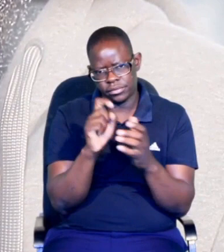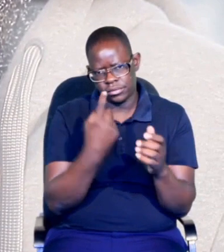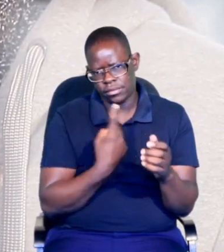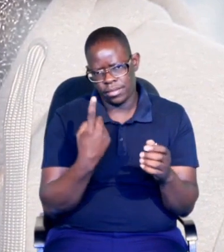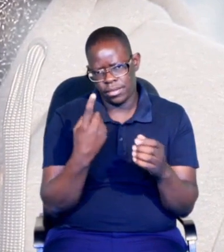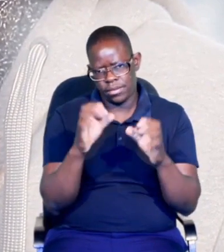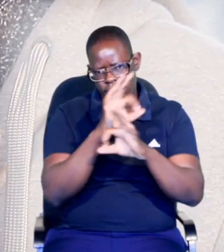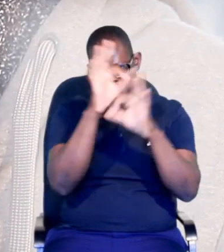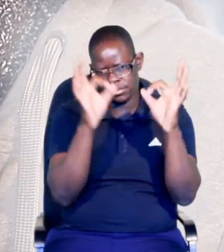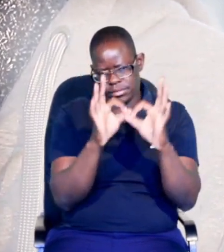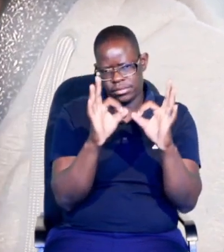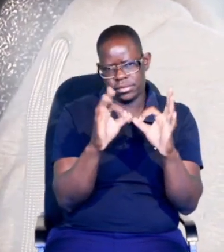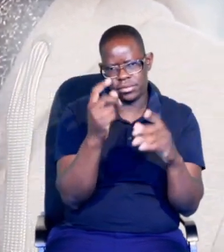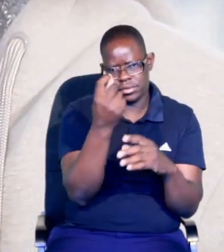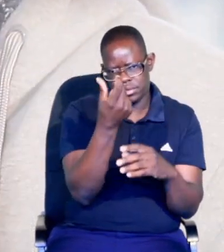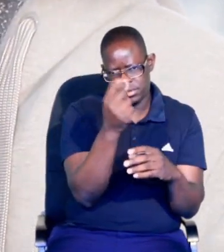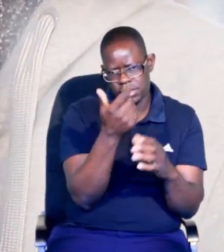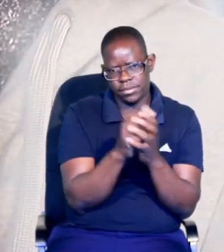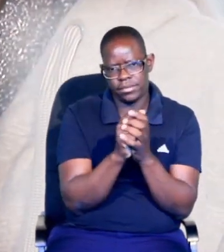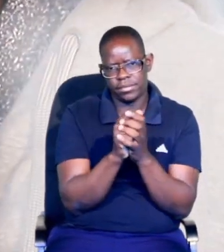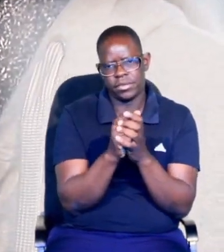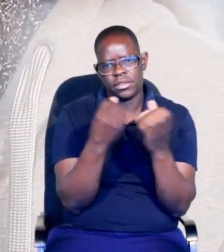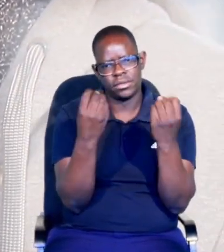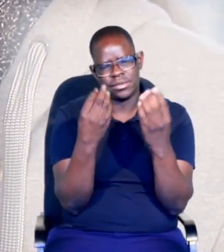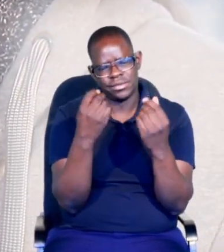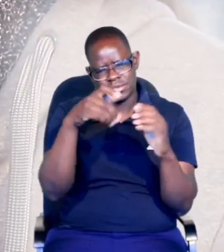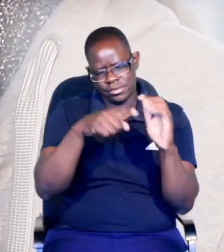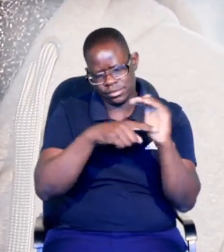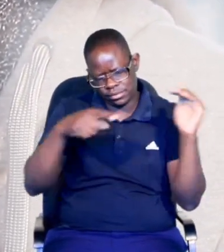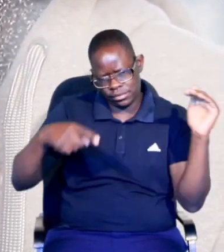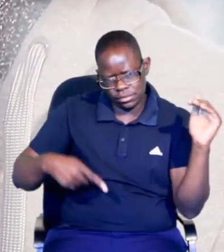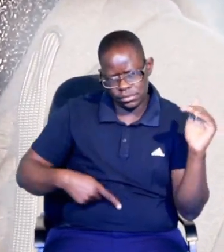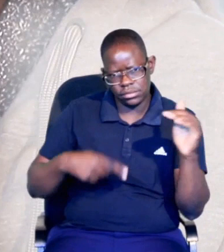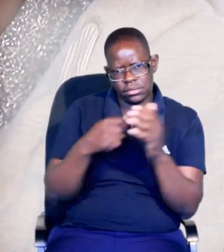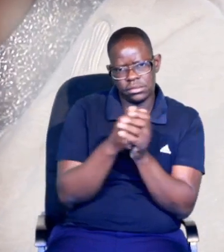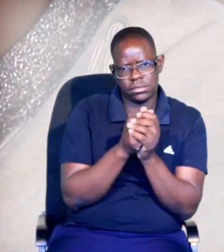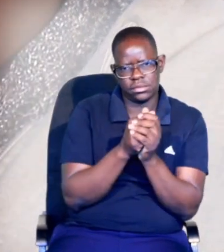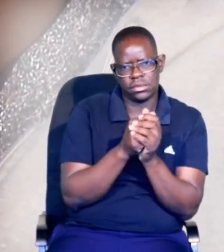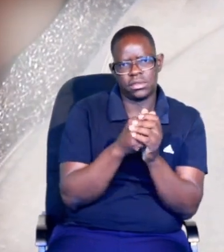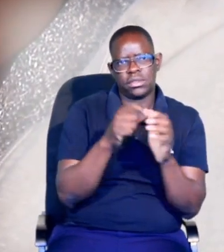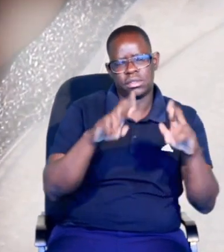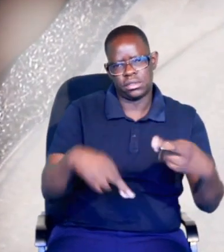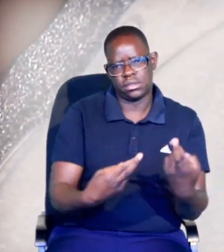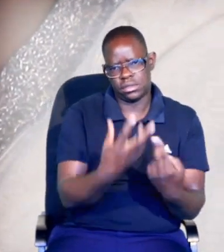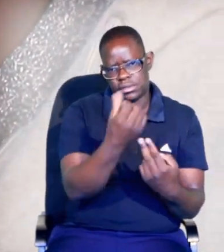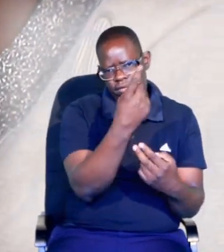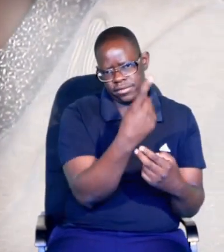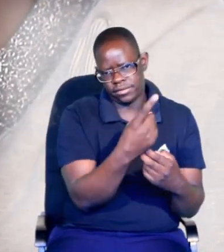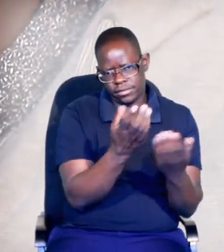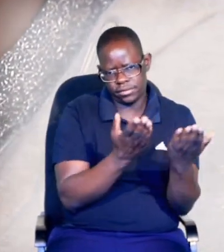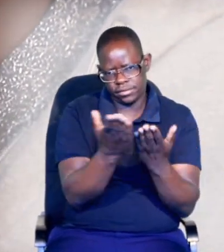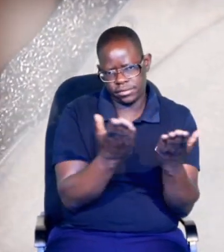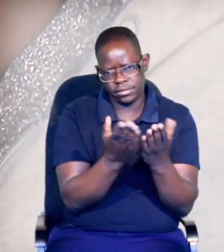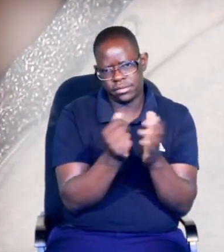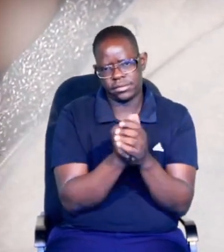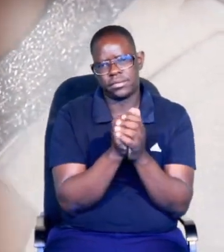own beautiful country for its diamonds. So this means that most countries are specialized in the production of those goods that occur naturally there, and the services where